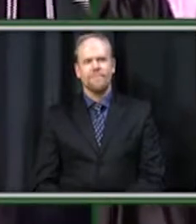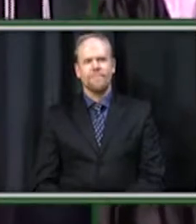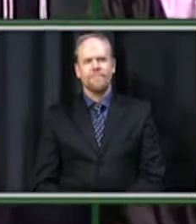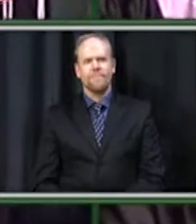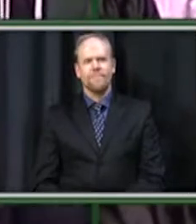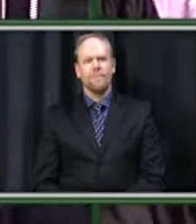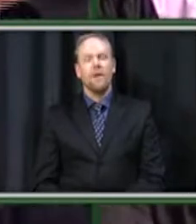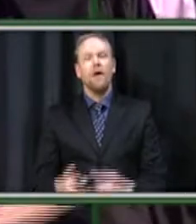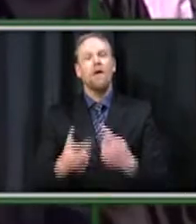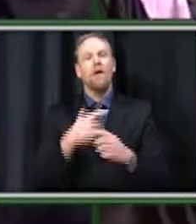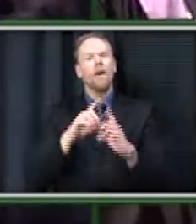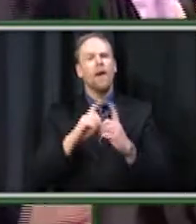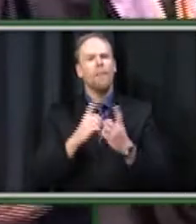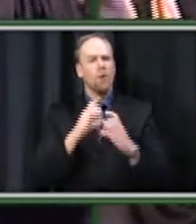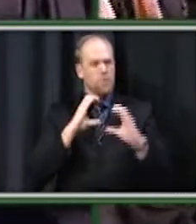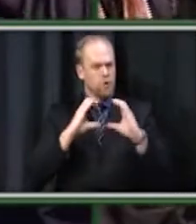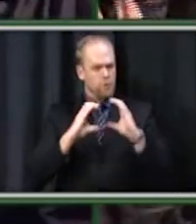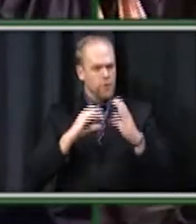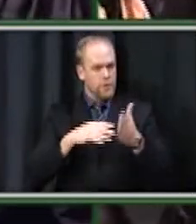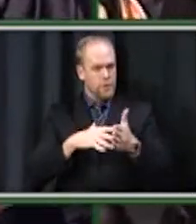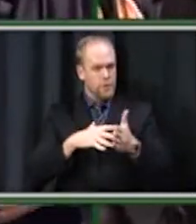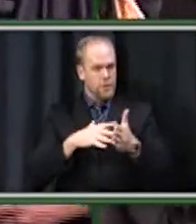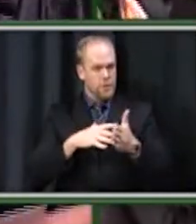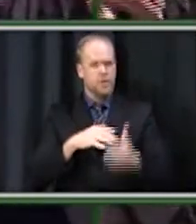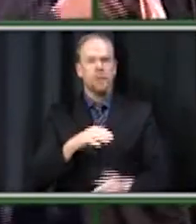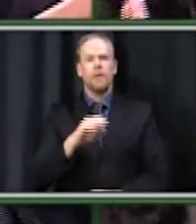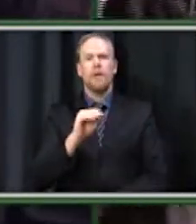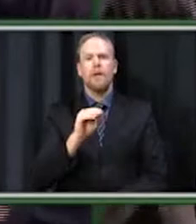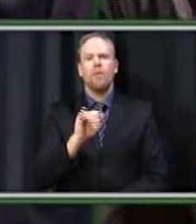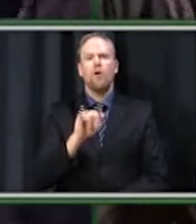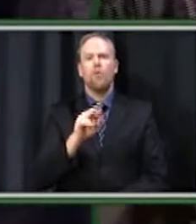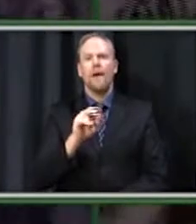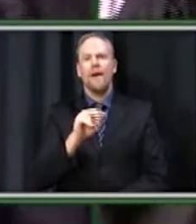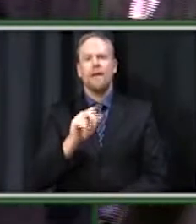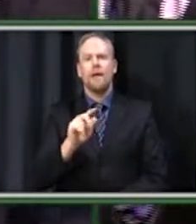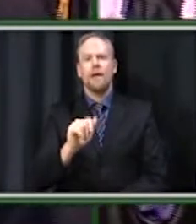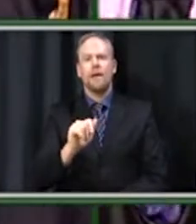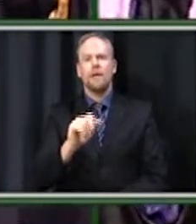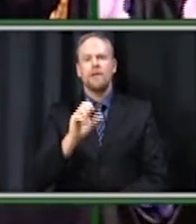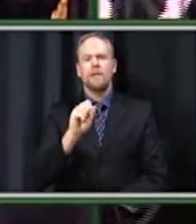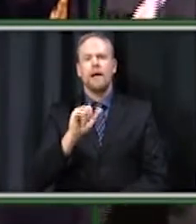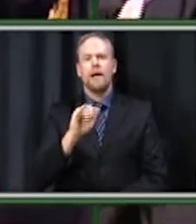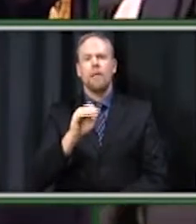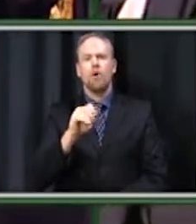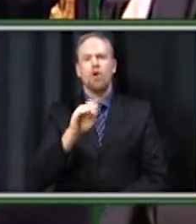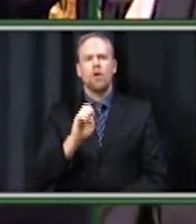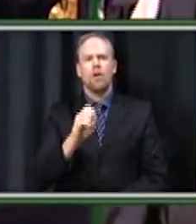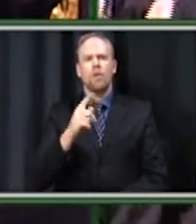From the Department of Communication Studies, Miranda Simone Prado.